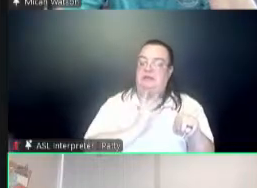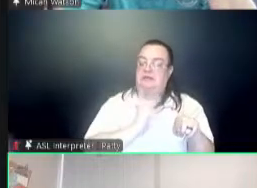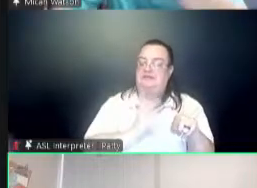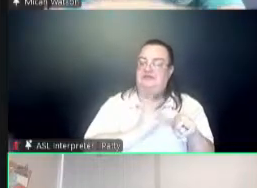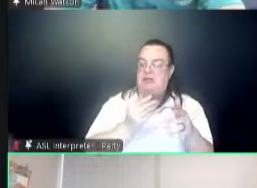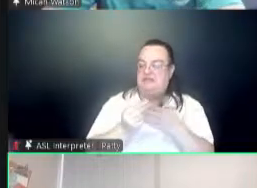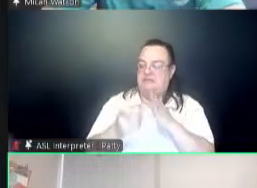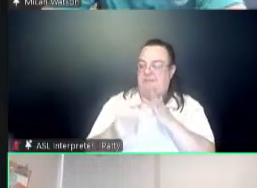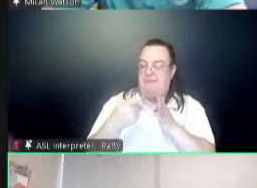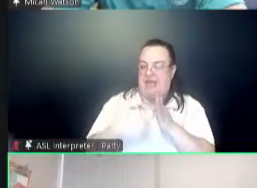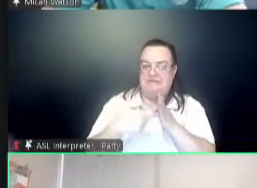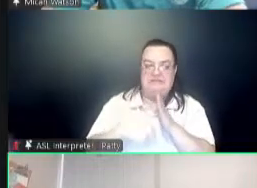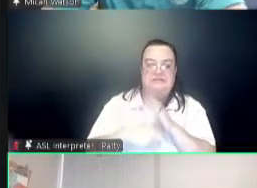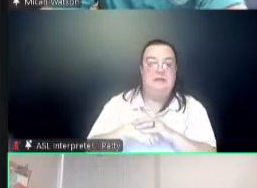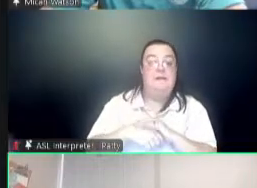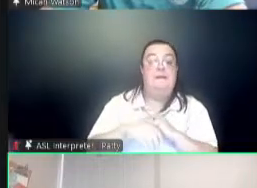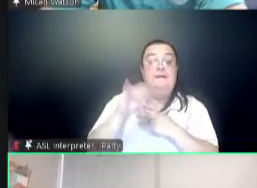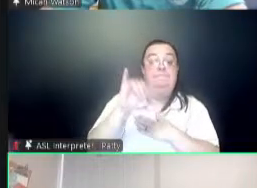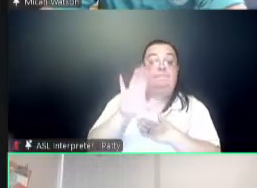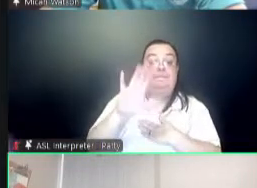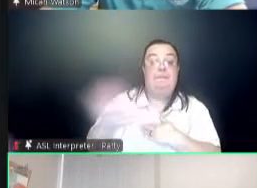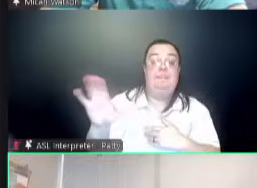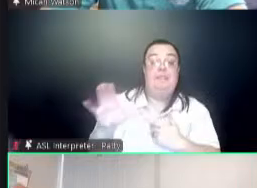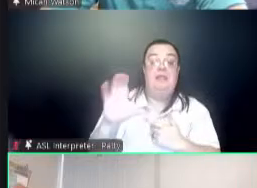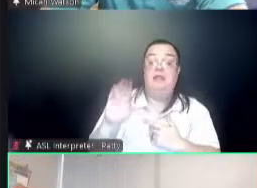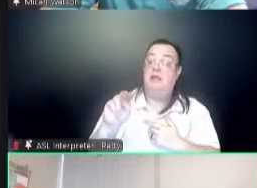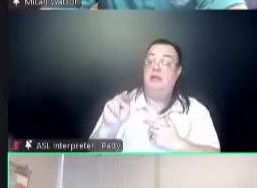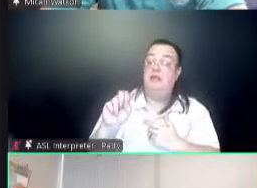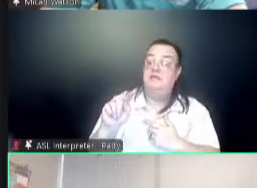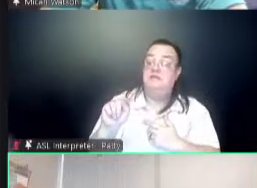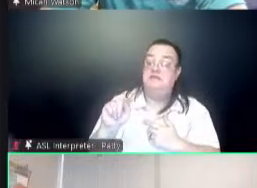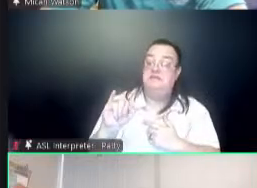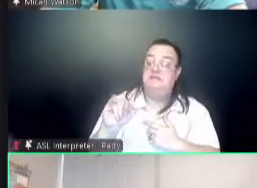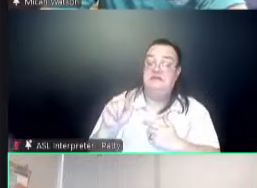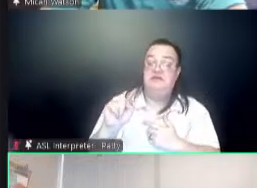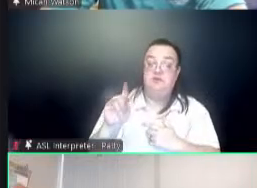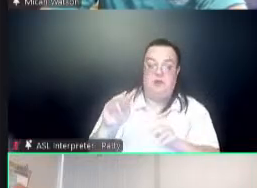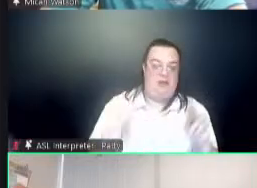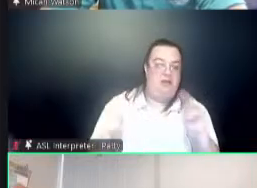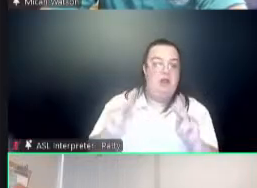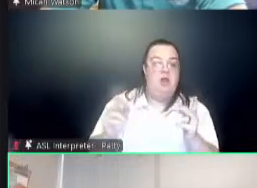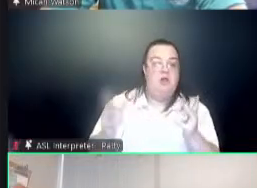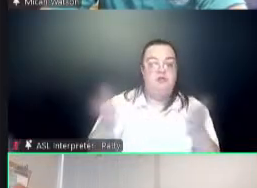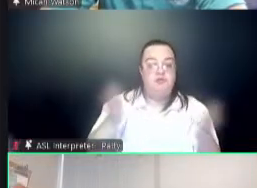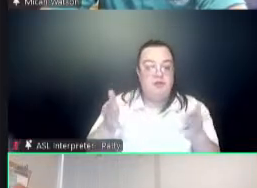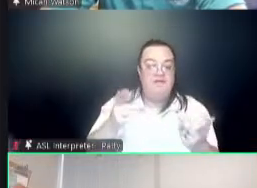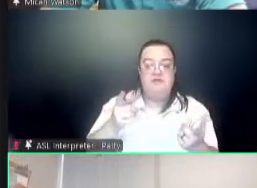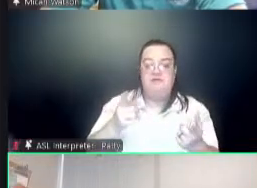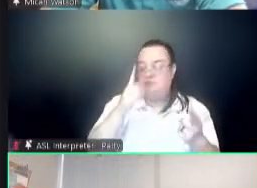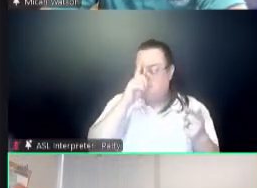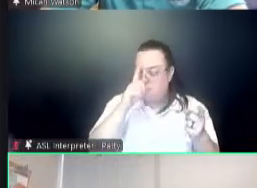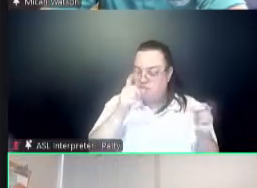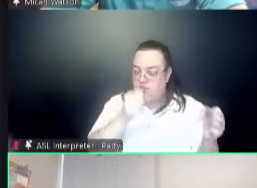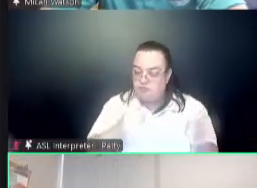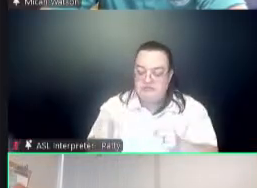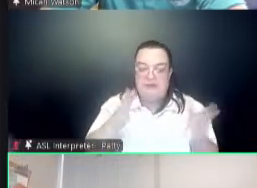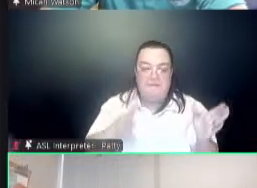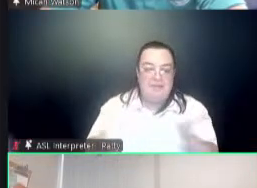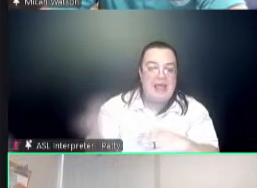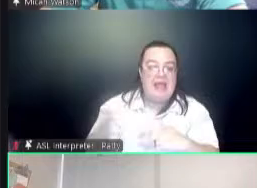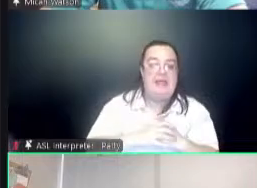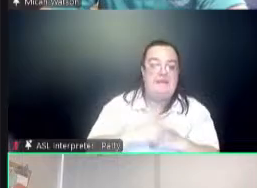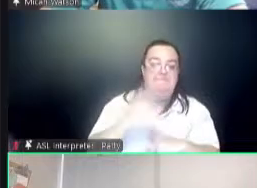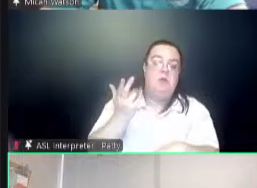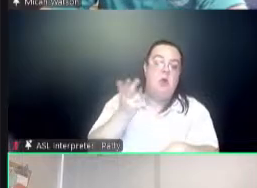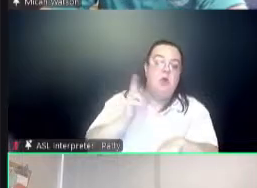So this is your constituent service / strategic plan. You normally have a retreat